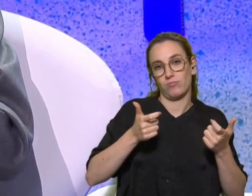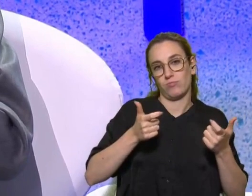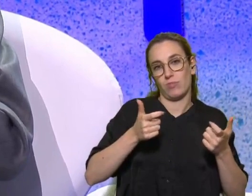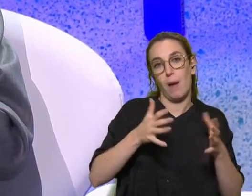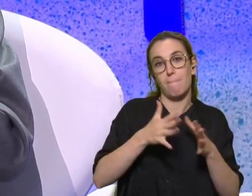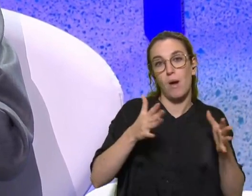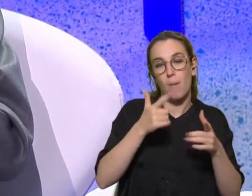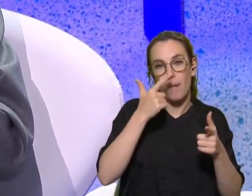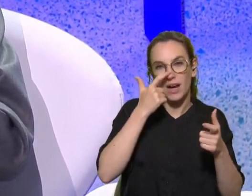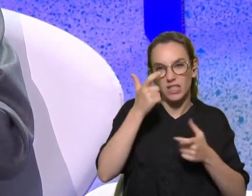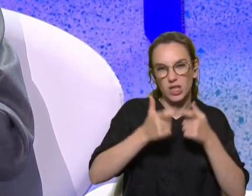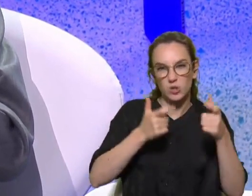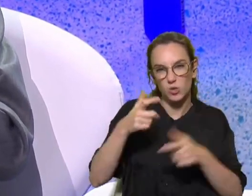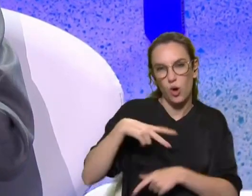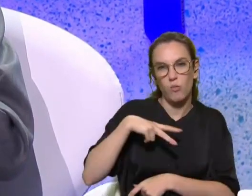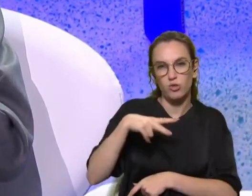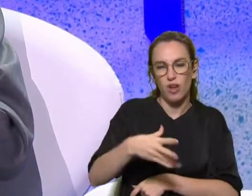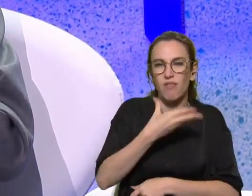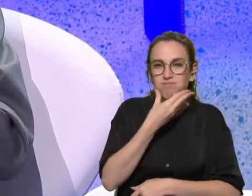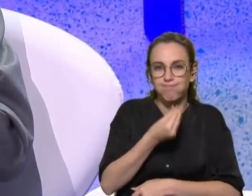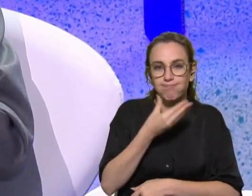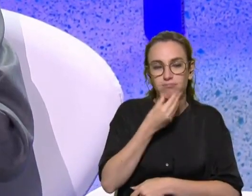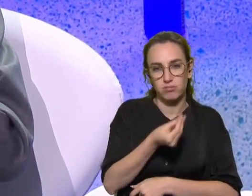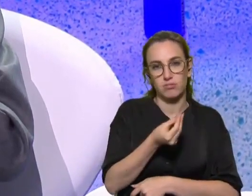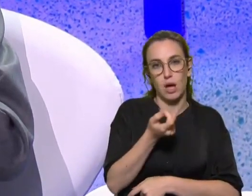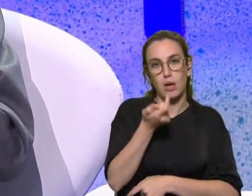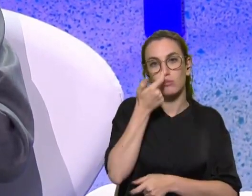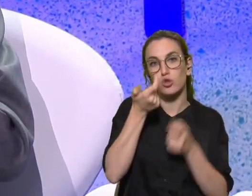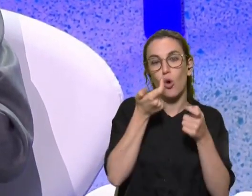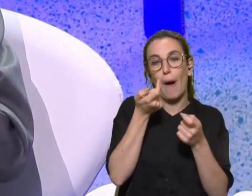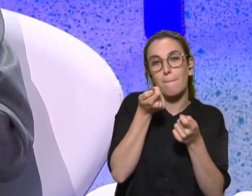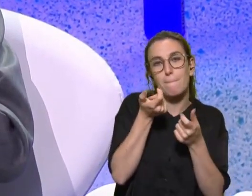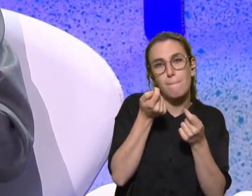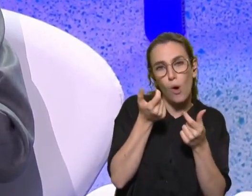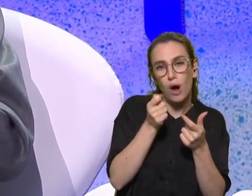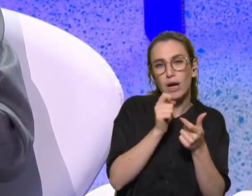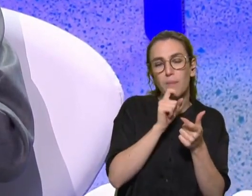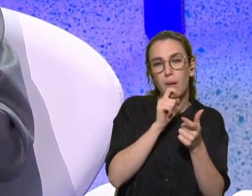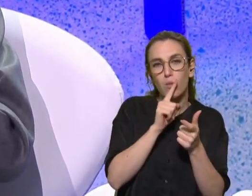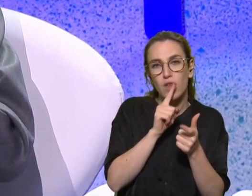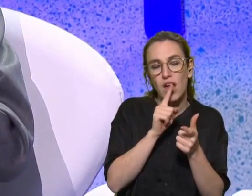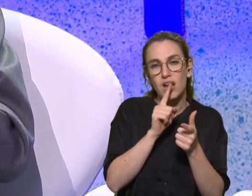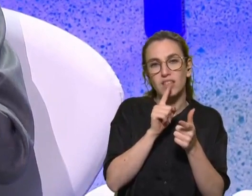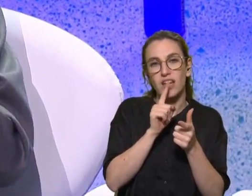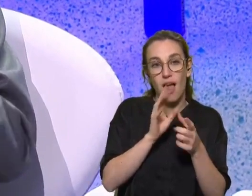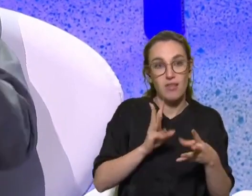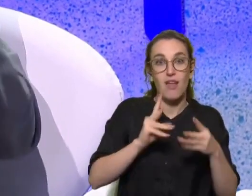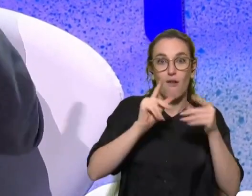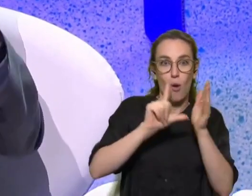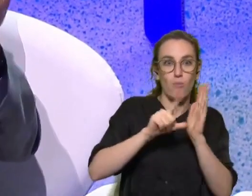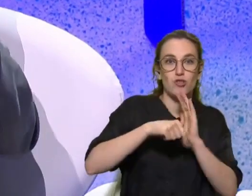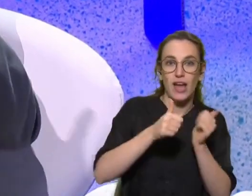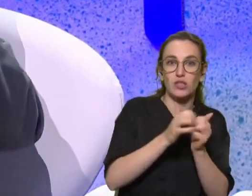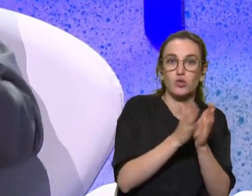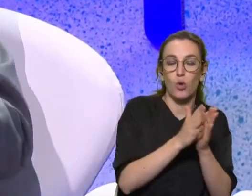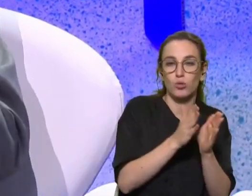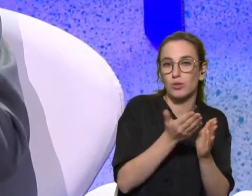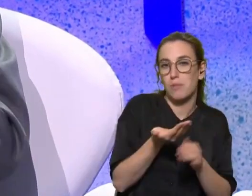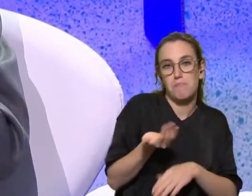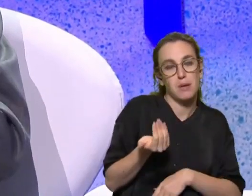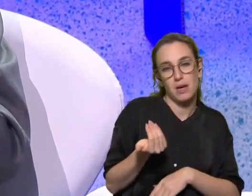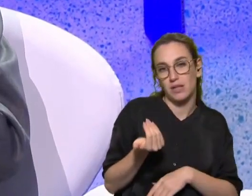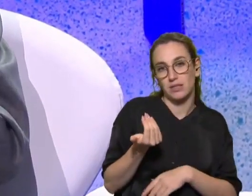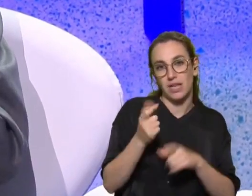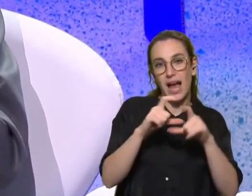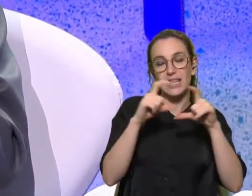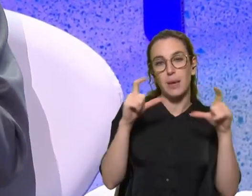aging population. We don't have enough people to develop the projects we'd like for